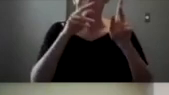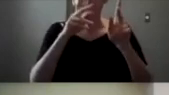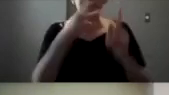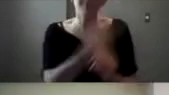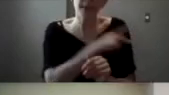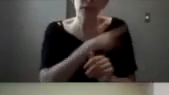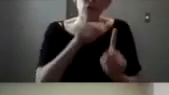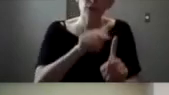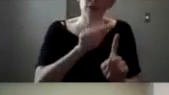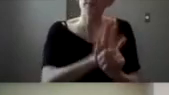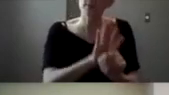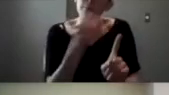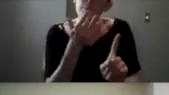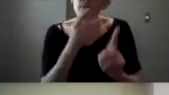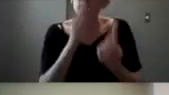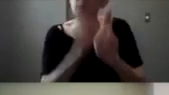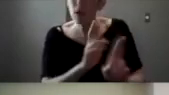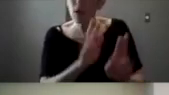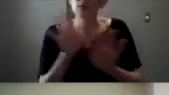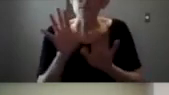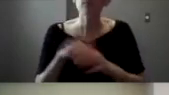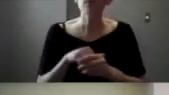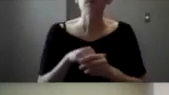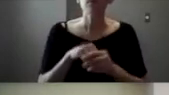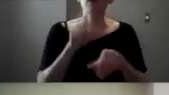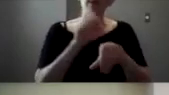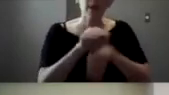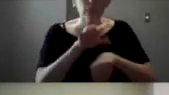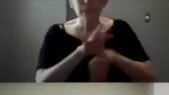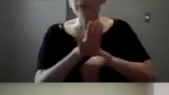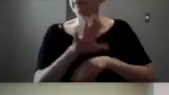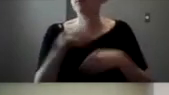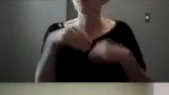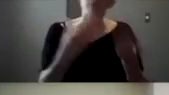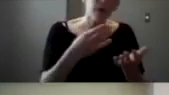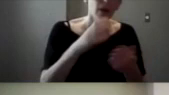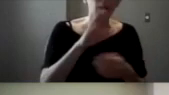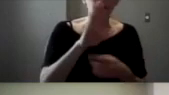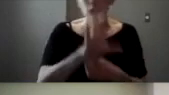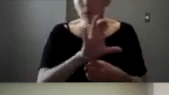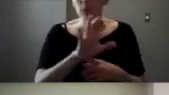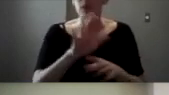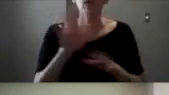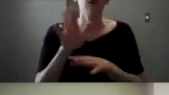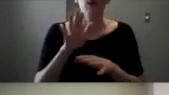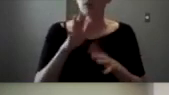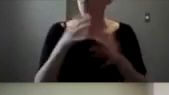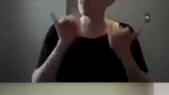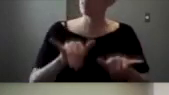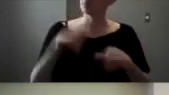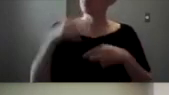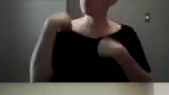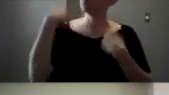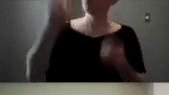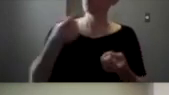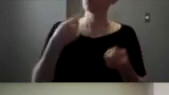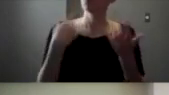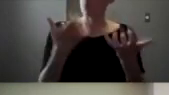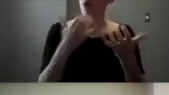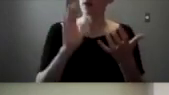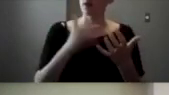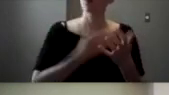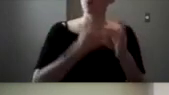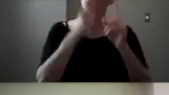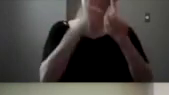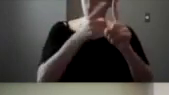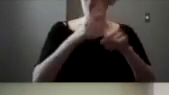contraceptive methods, and so on to our clients or patients in the way that we always have done that. But on the other hand,